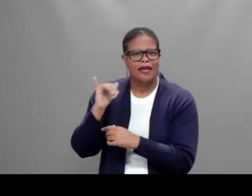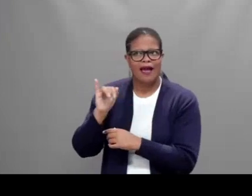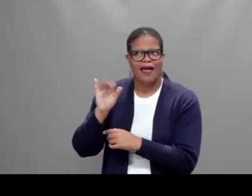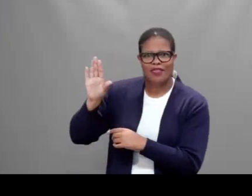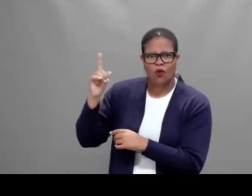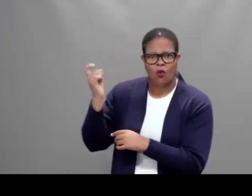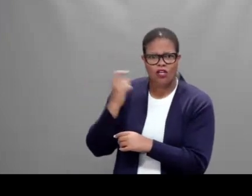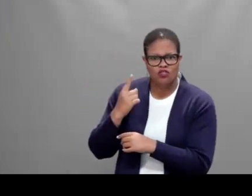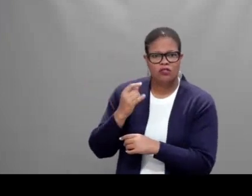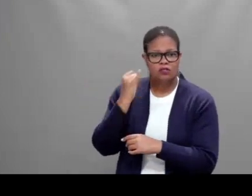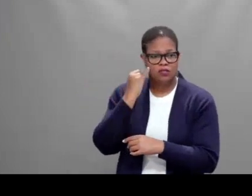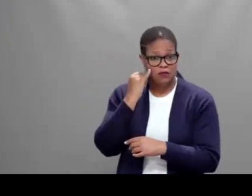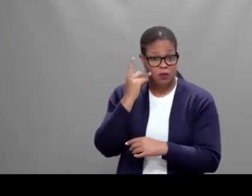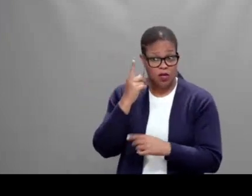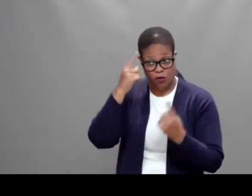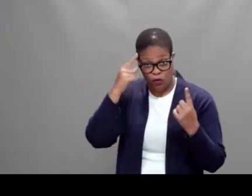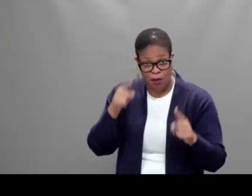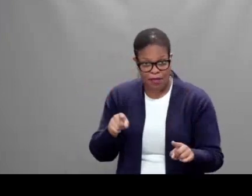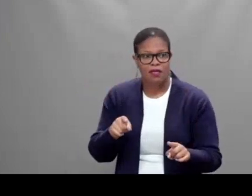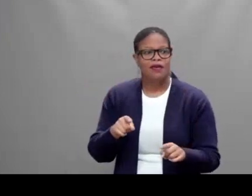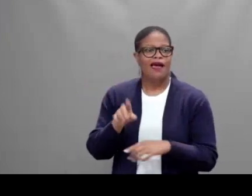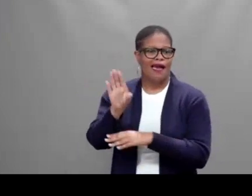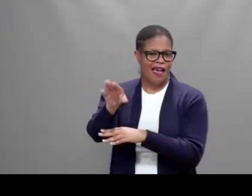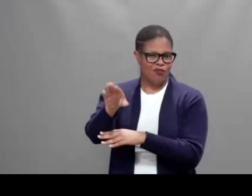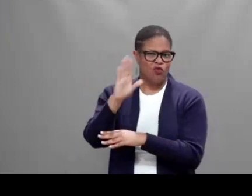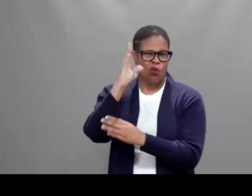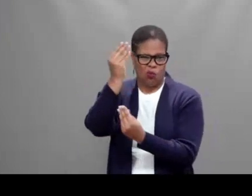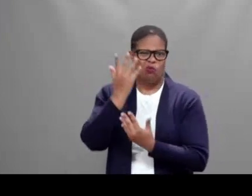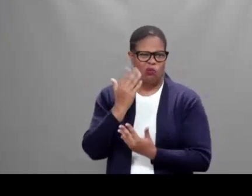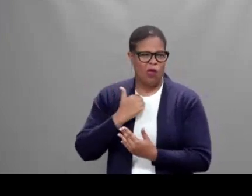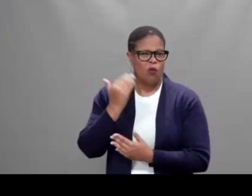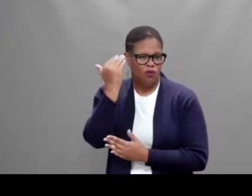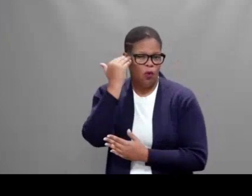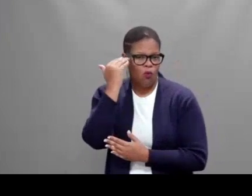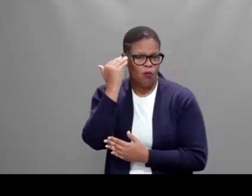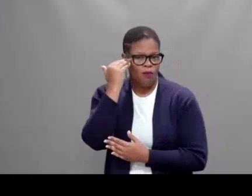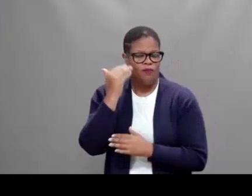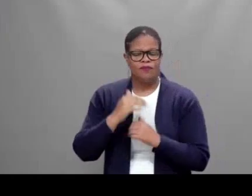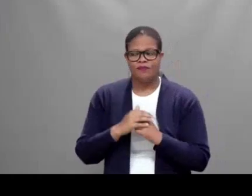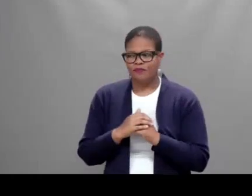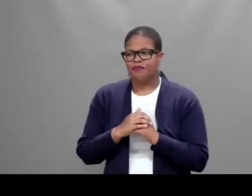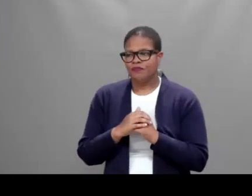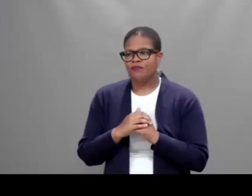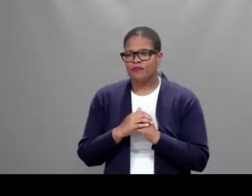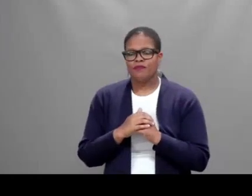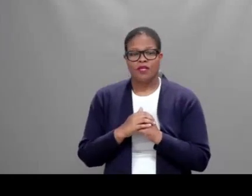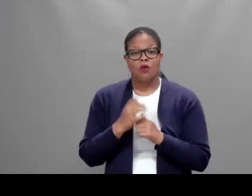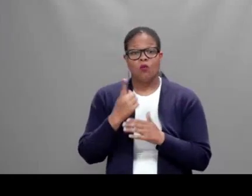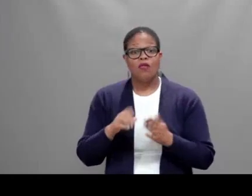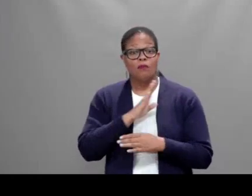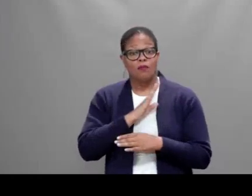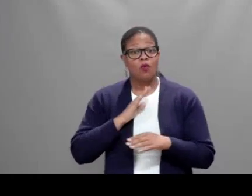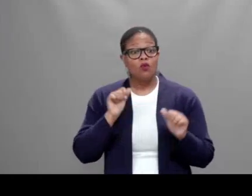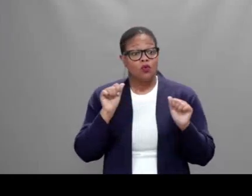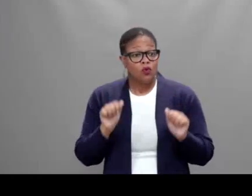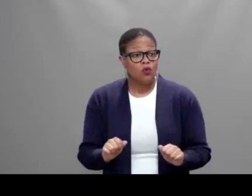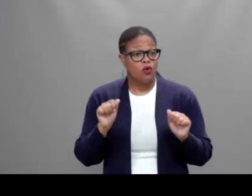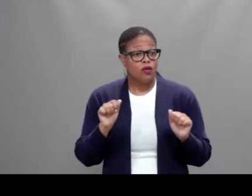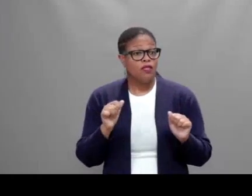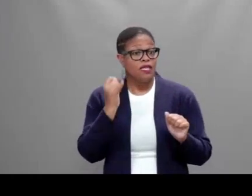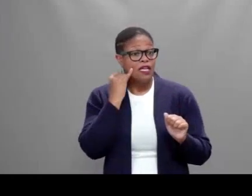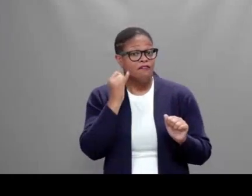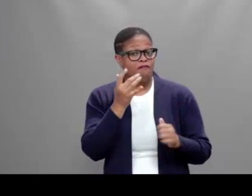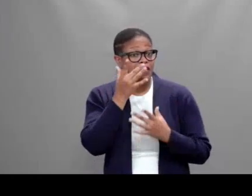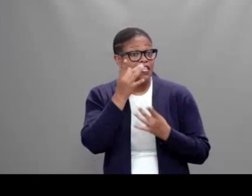was and see if we're all in agreement on that, and I should know that this afternoon. So what the board could do, if you